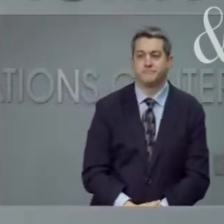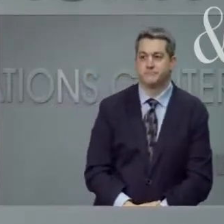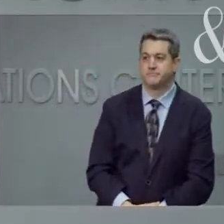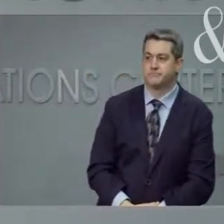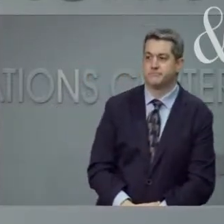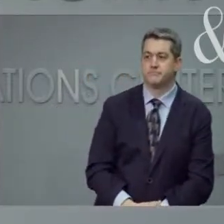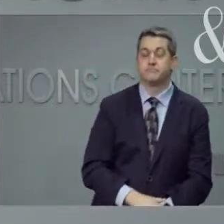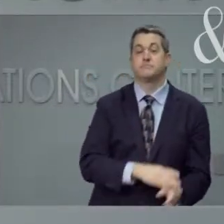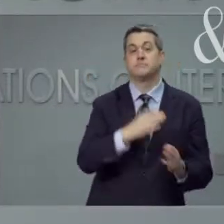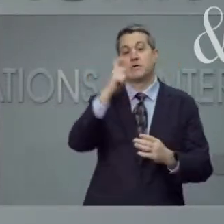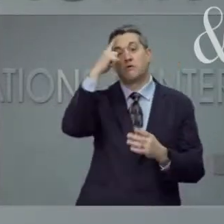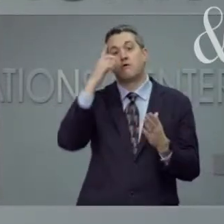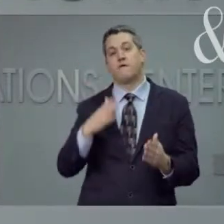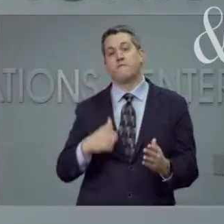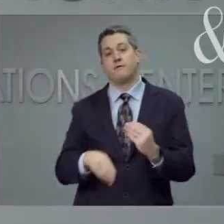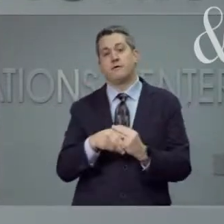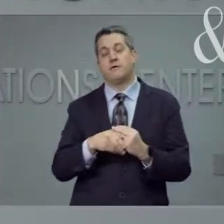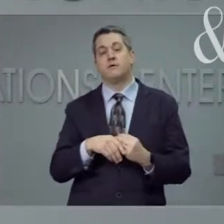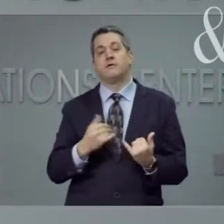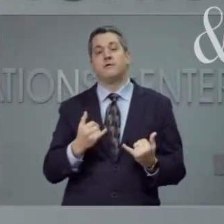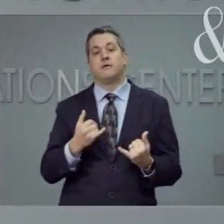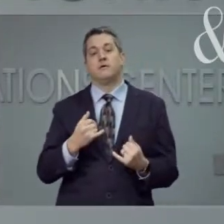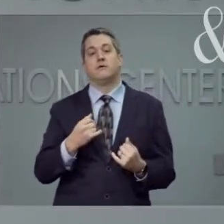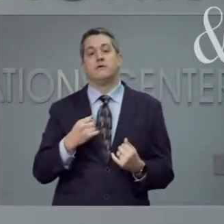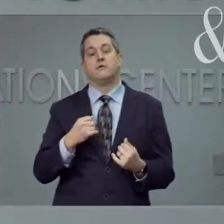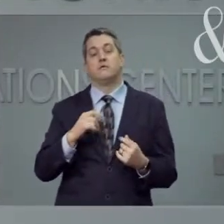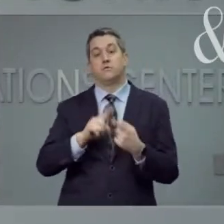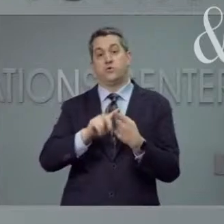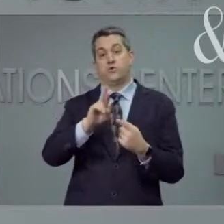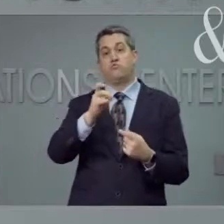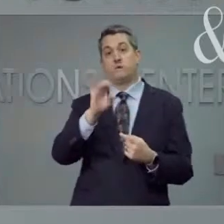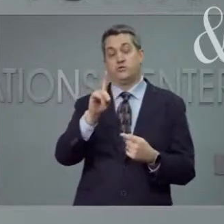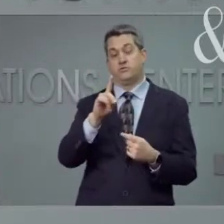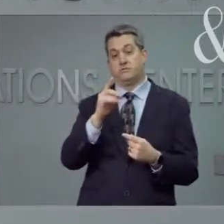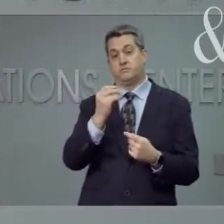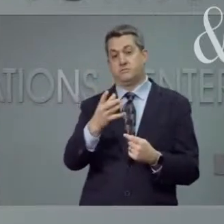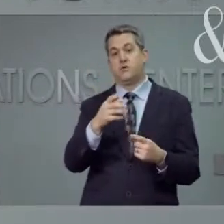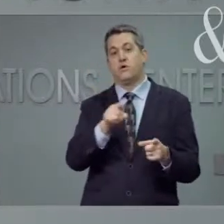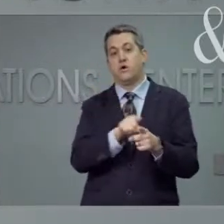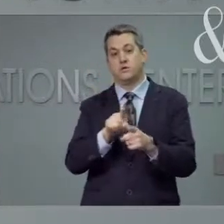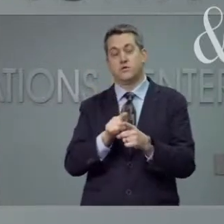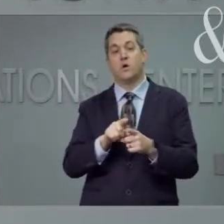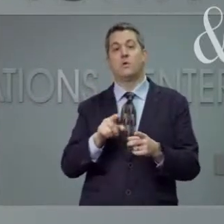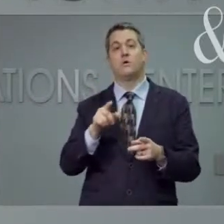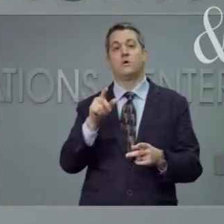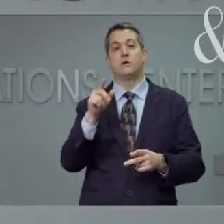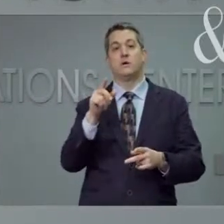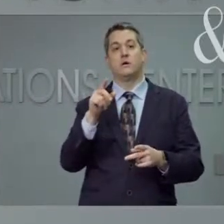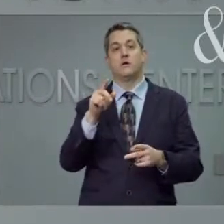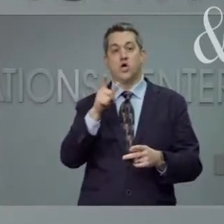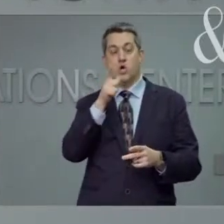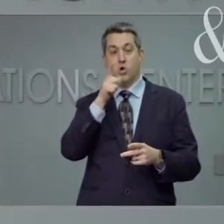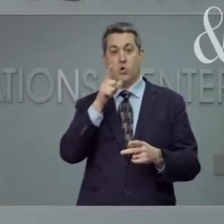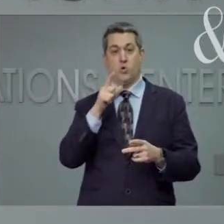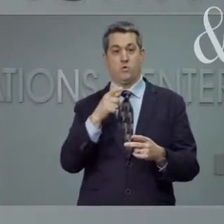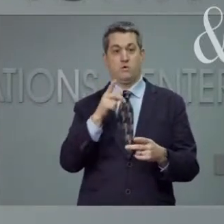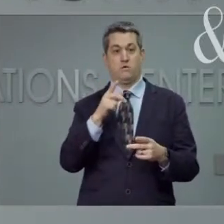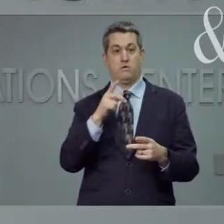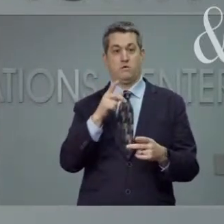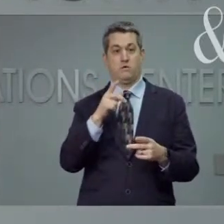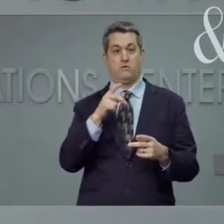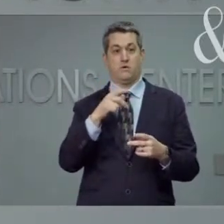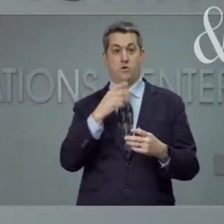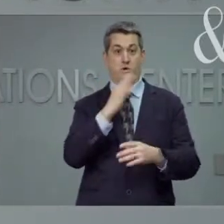Richard, also, we're working to get people who are in our communities to publicly take the vaccine, particularly people who